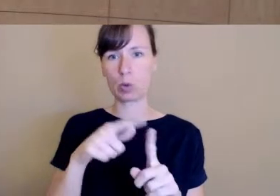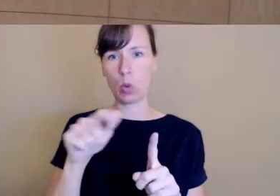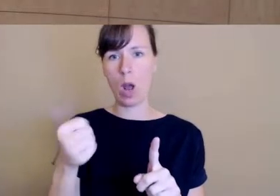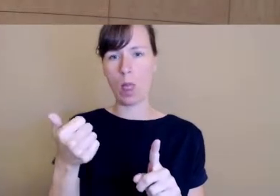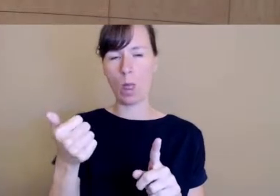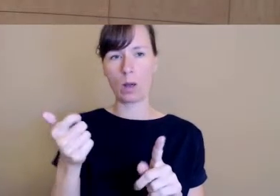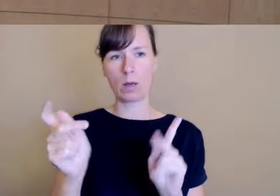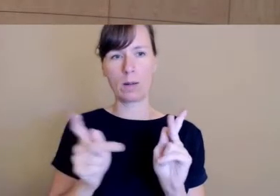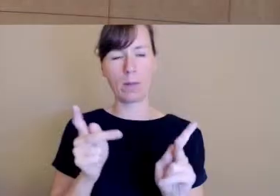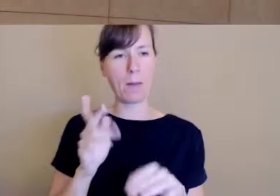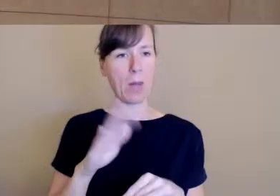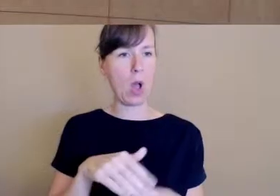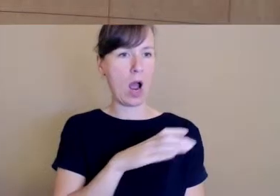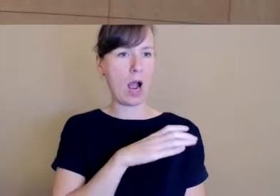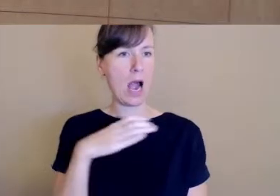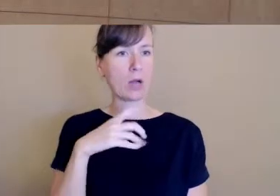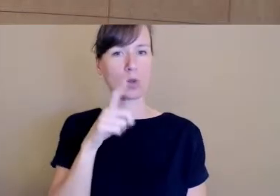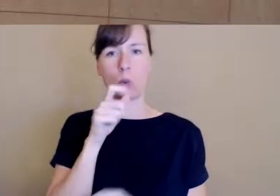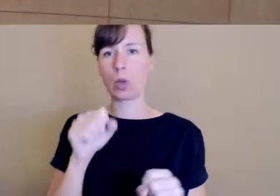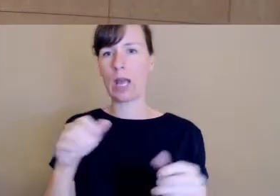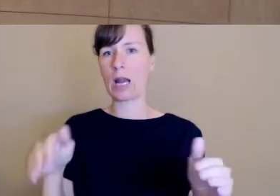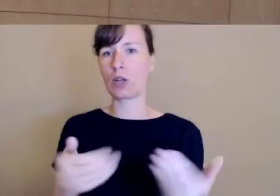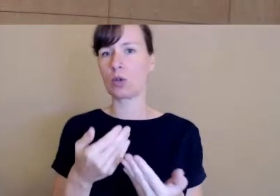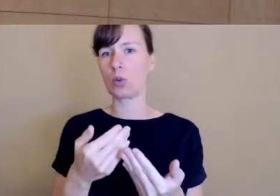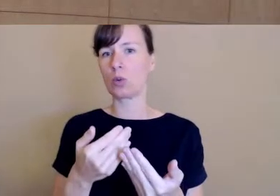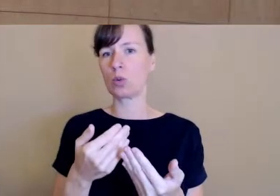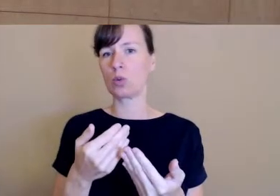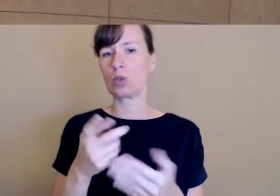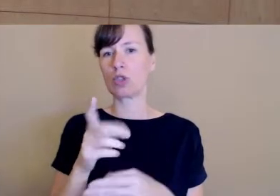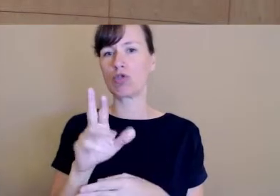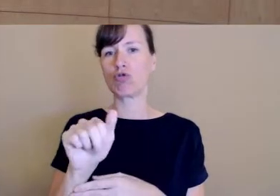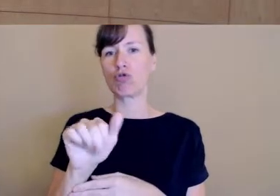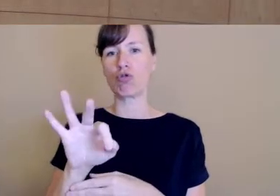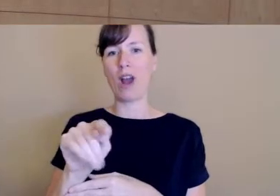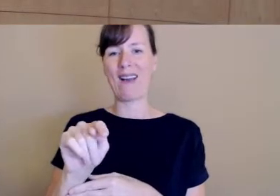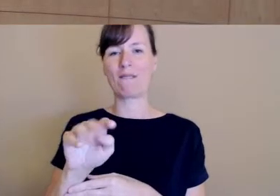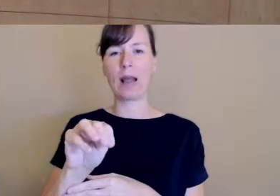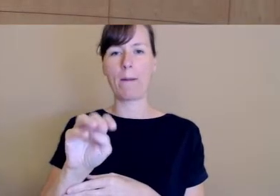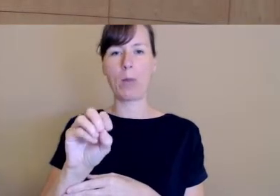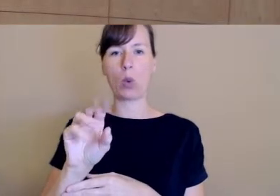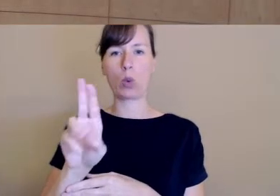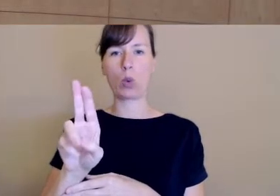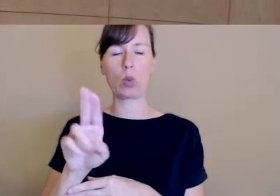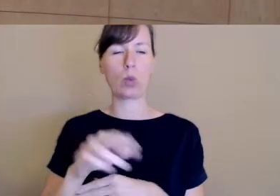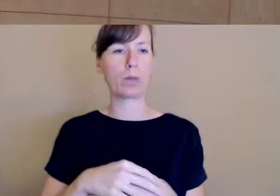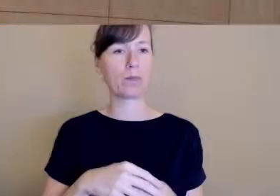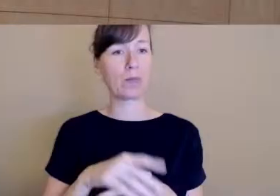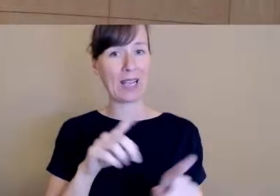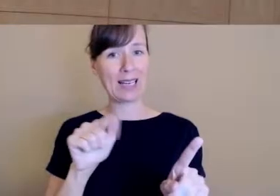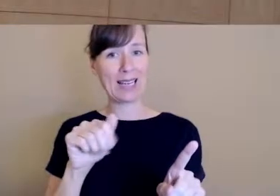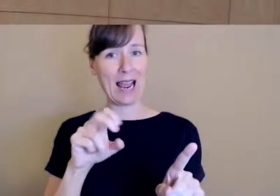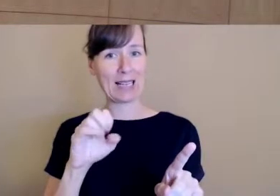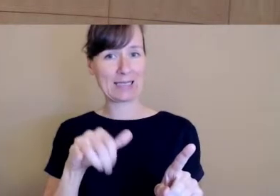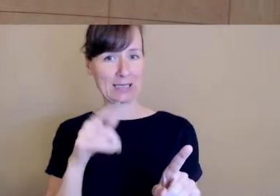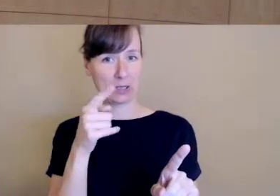introduce the MOU, the working draft of the MOU. Mr. Tanzi, is that you? That's me.